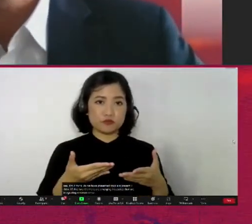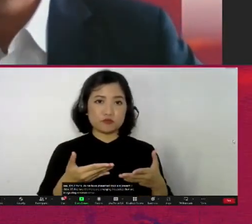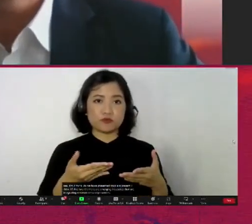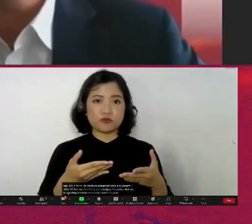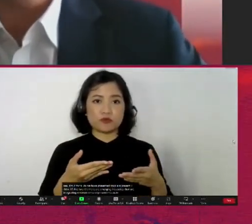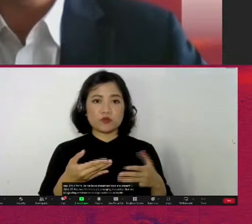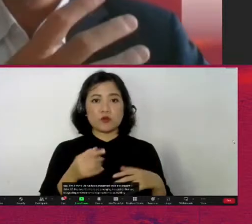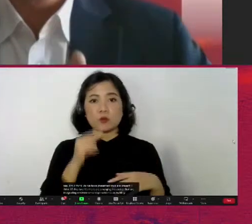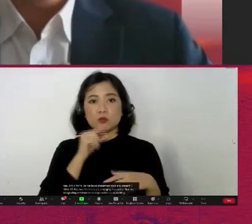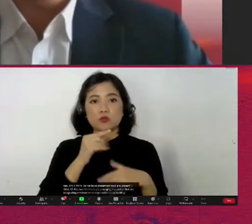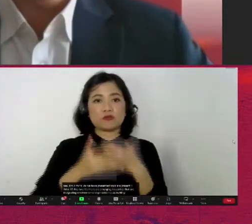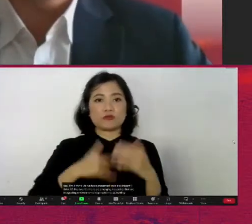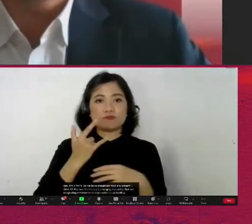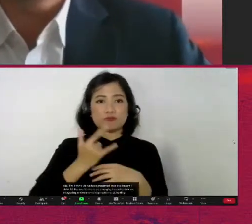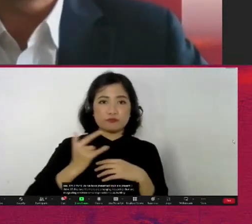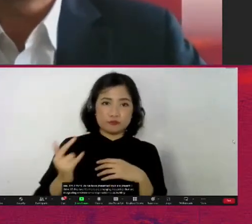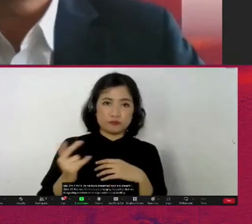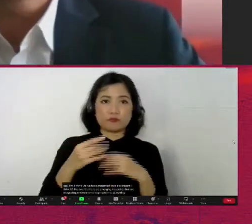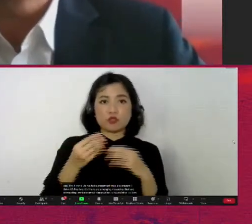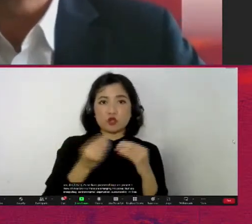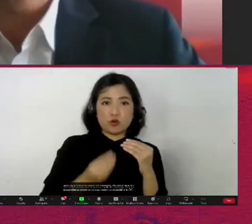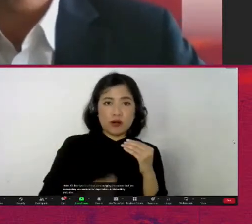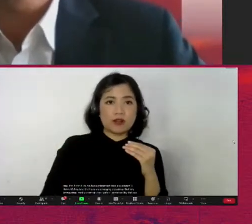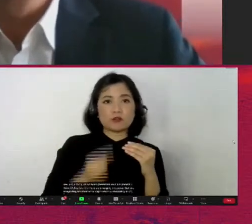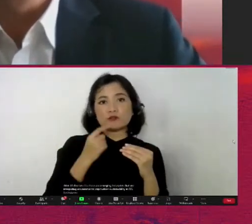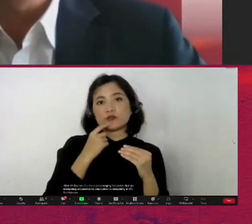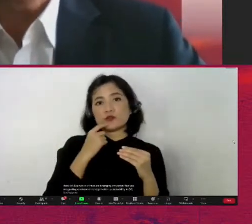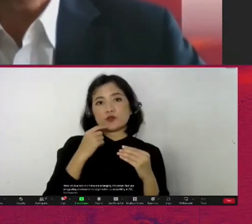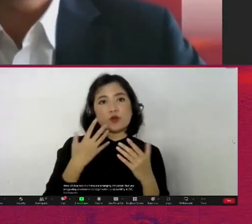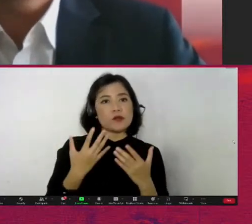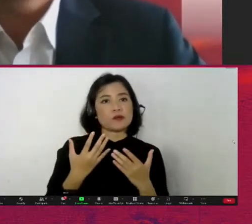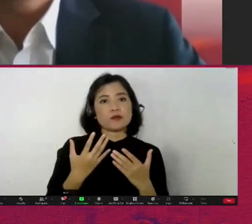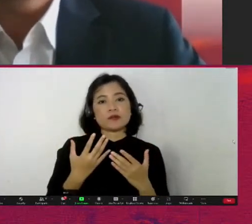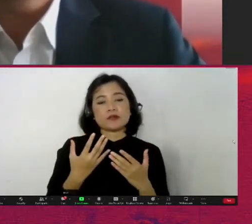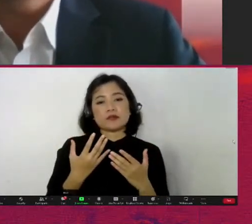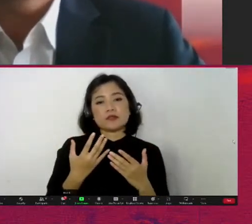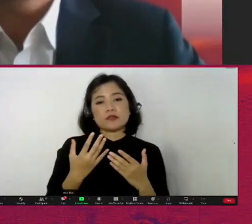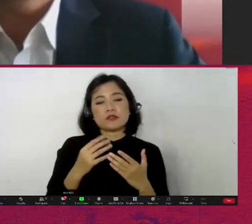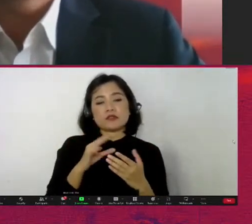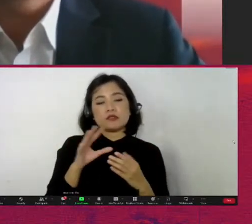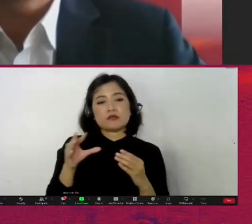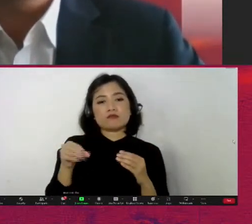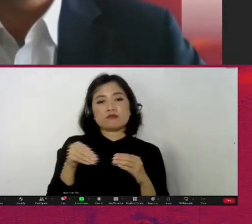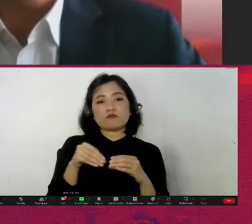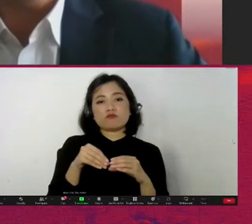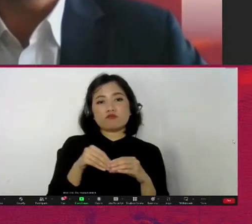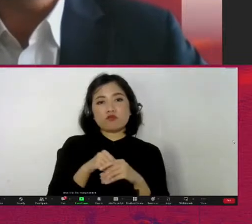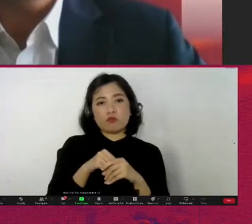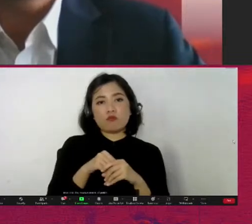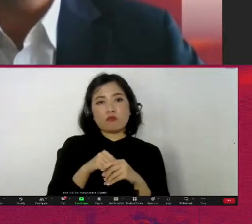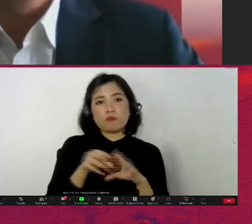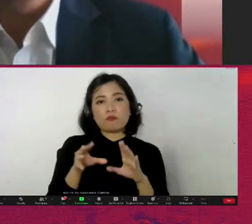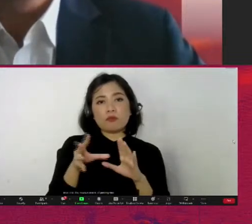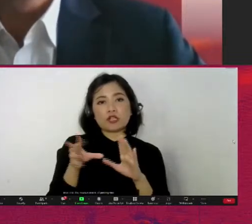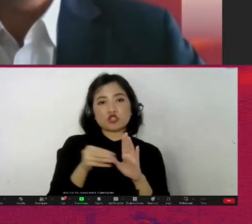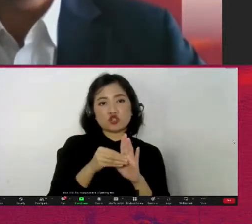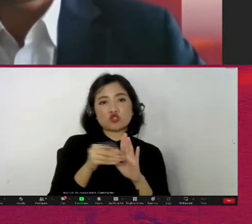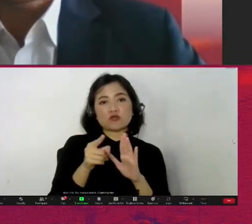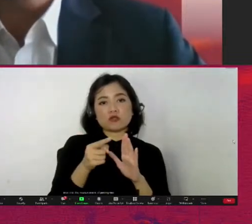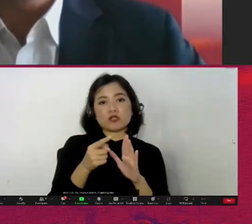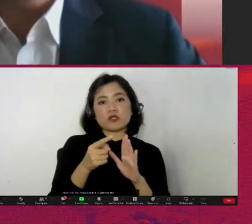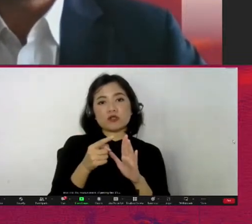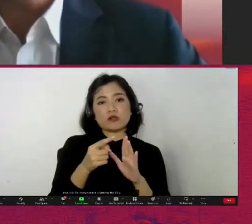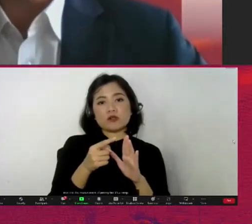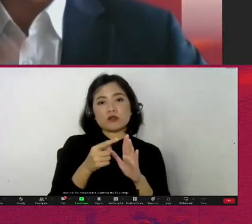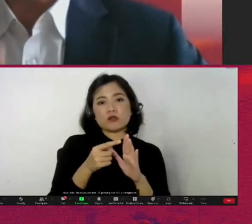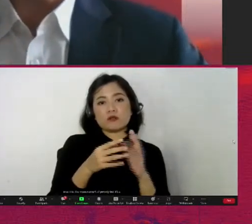deprivation, sustainability indices, for instance, into the measurement of poverty, but